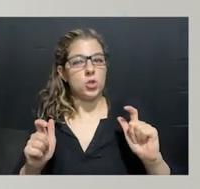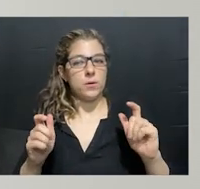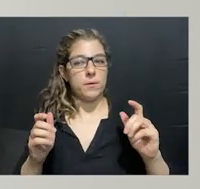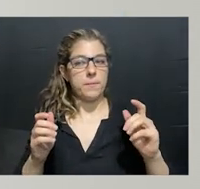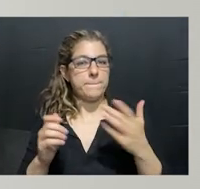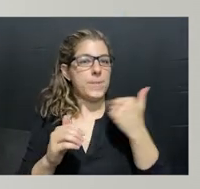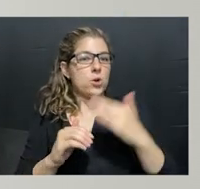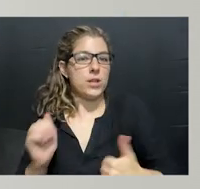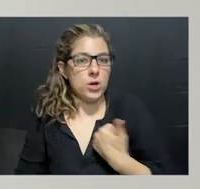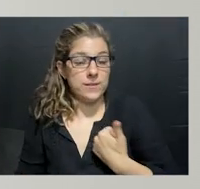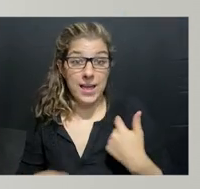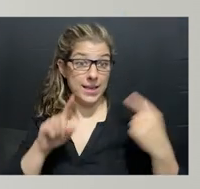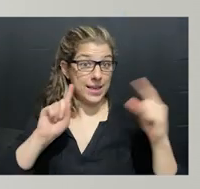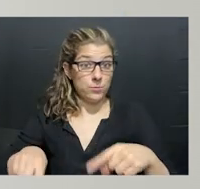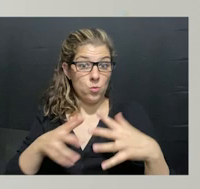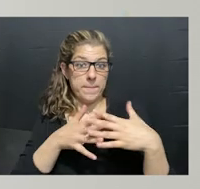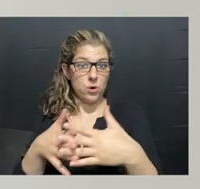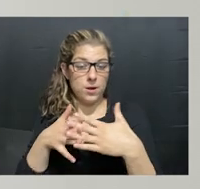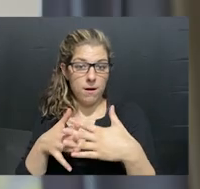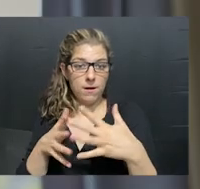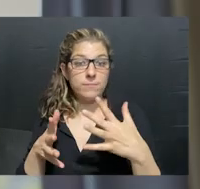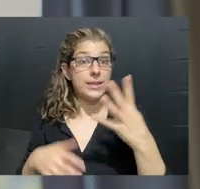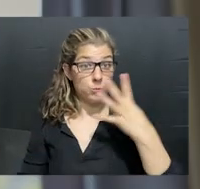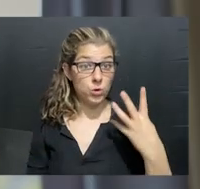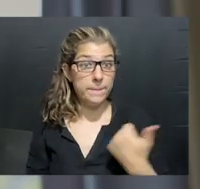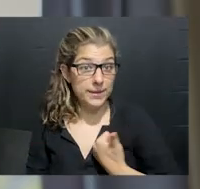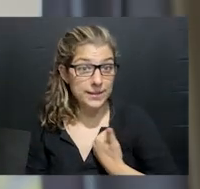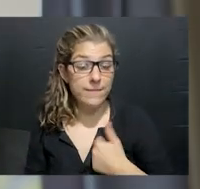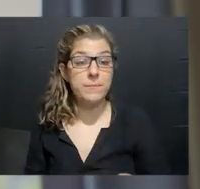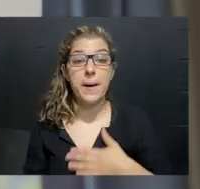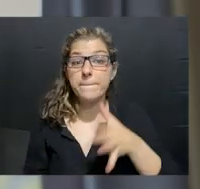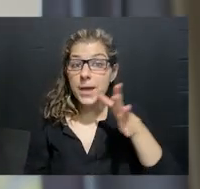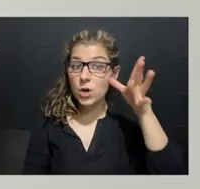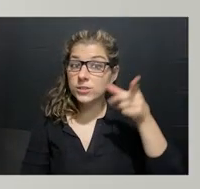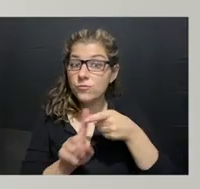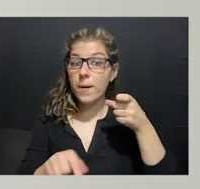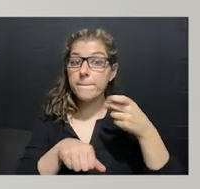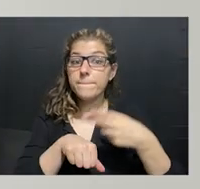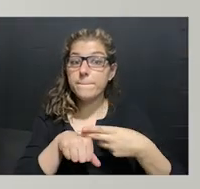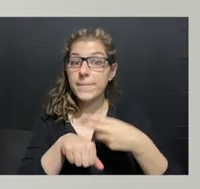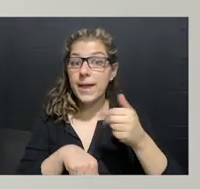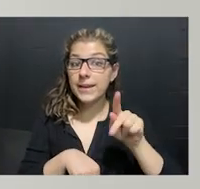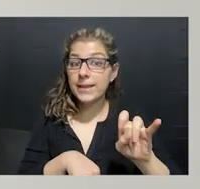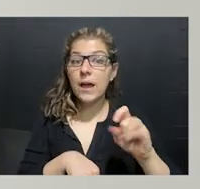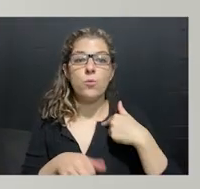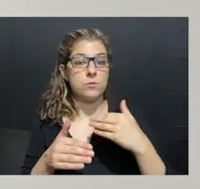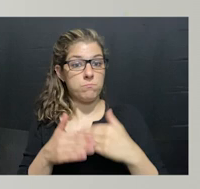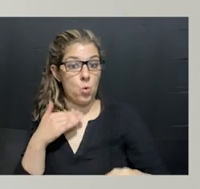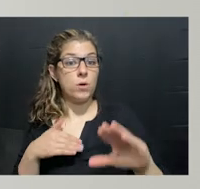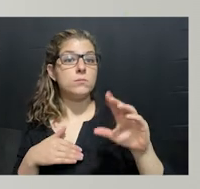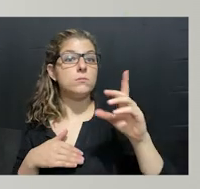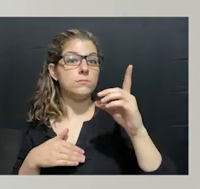ourselves. I came to this country as an immigrant. My parents are from Haiti. I was born in the Democratic Republic of